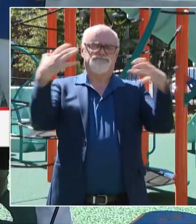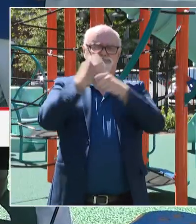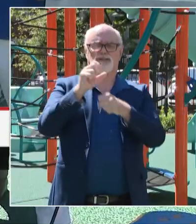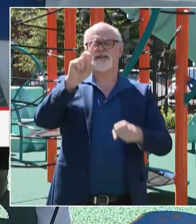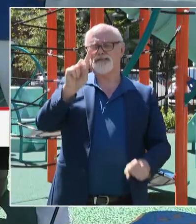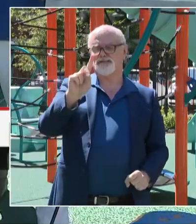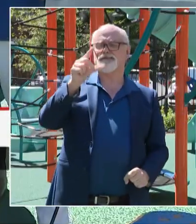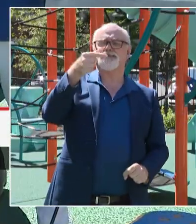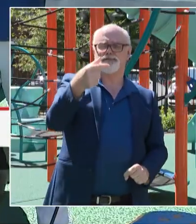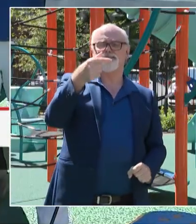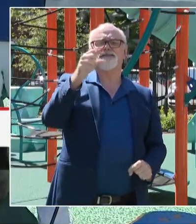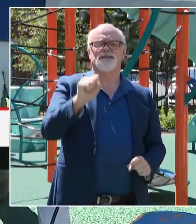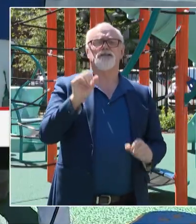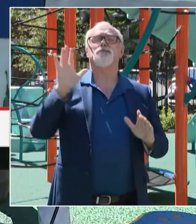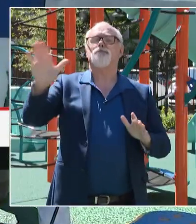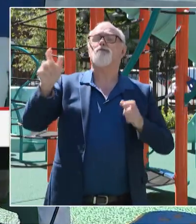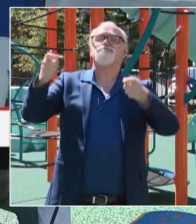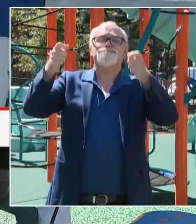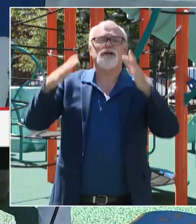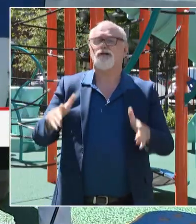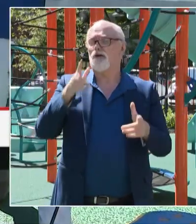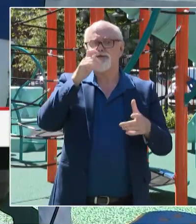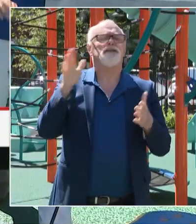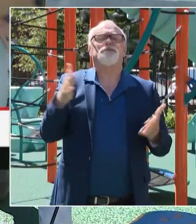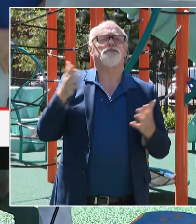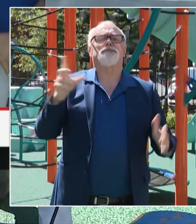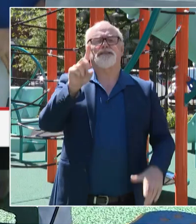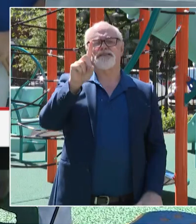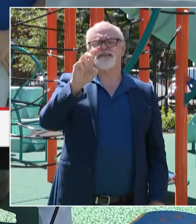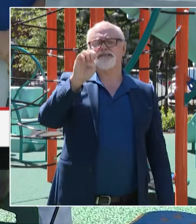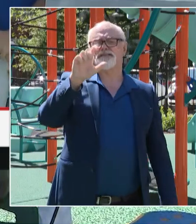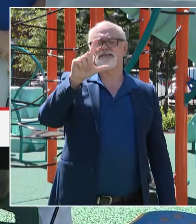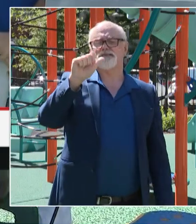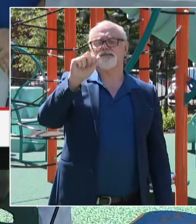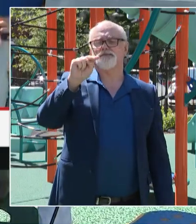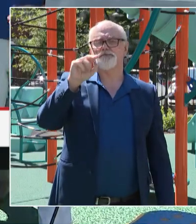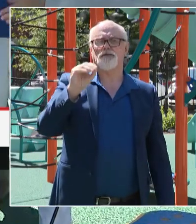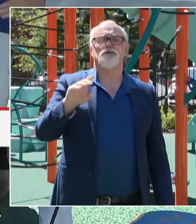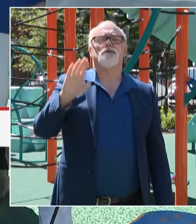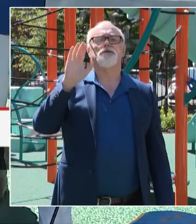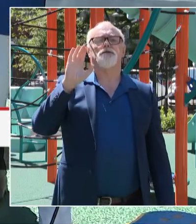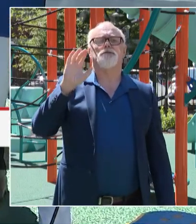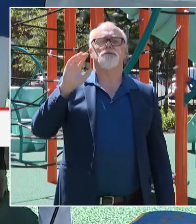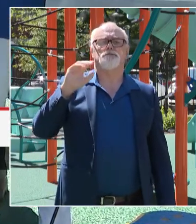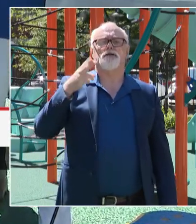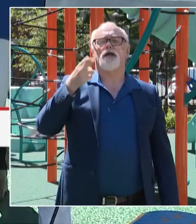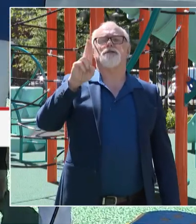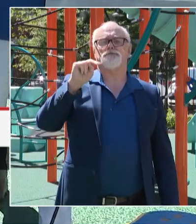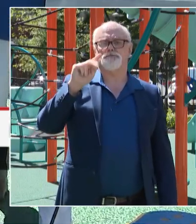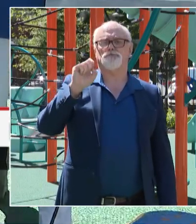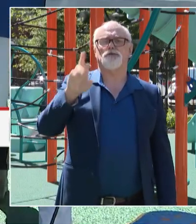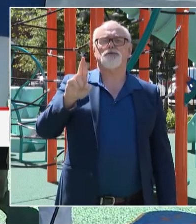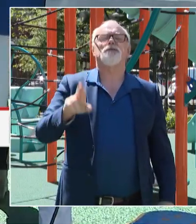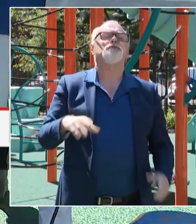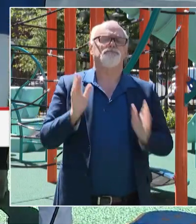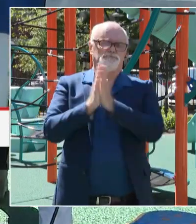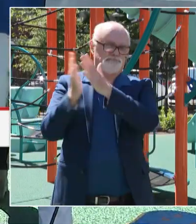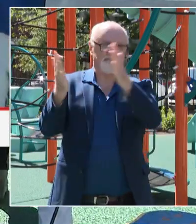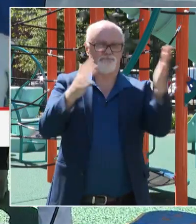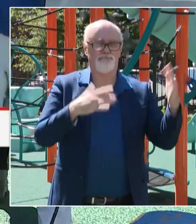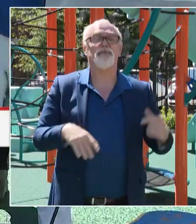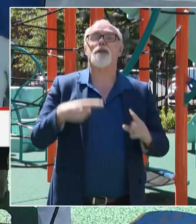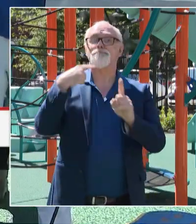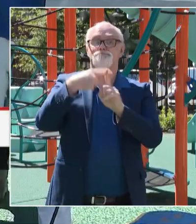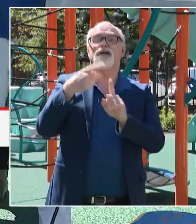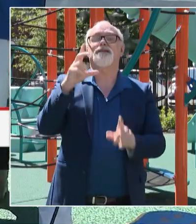your leadership. I also want to acknowledge our council member, Brianne Nadeau. Give Brianne a big round of